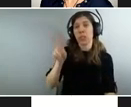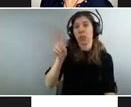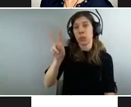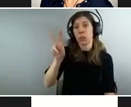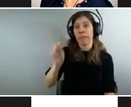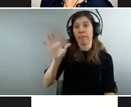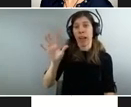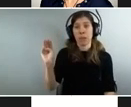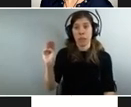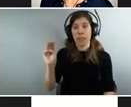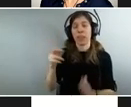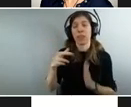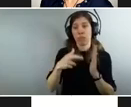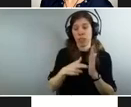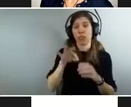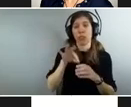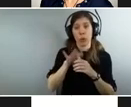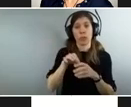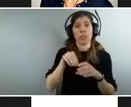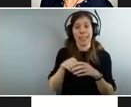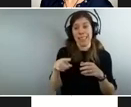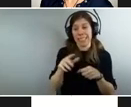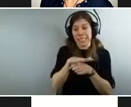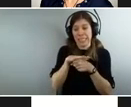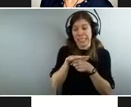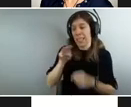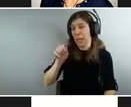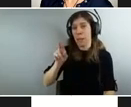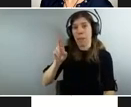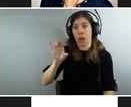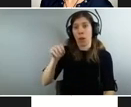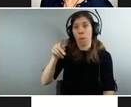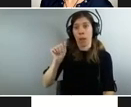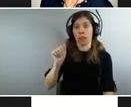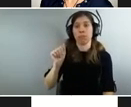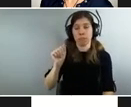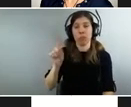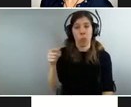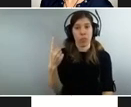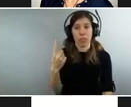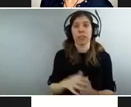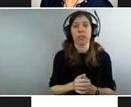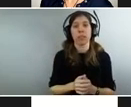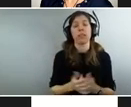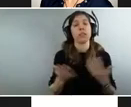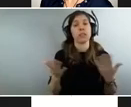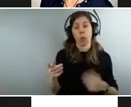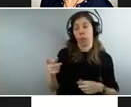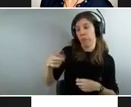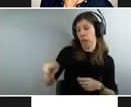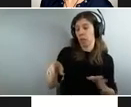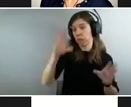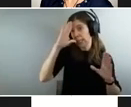2,500,000 registered voters just in Maricopa County alone. So they're expecting and they're preparing